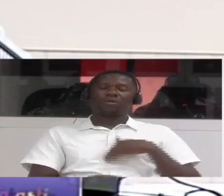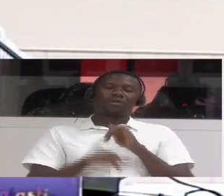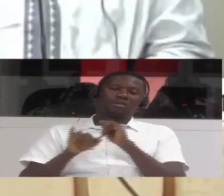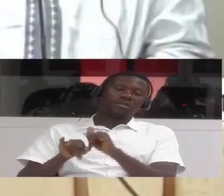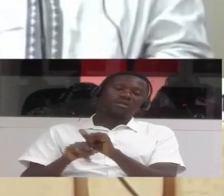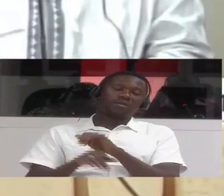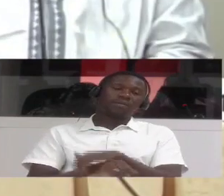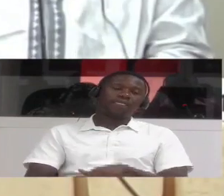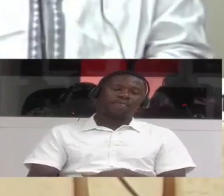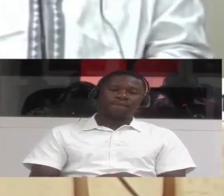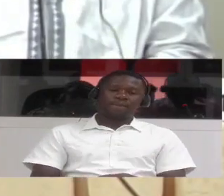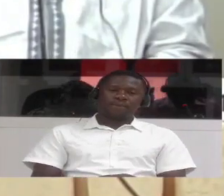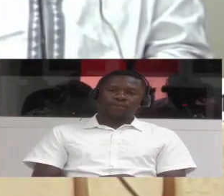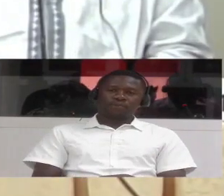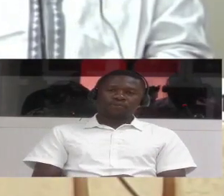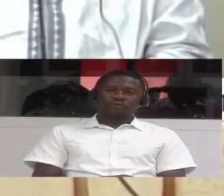detained.